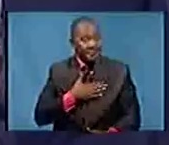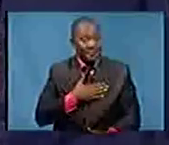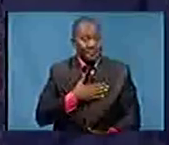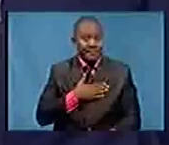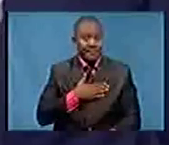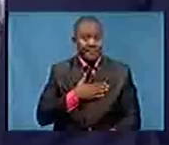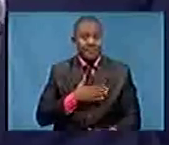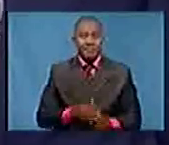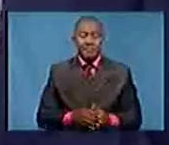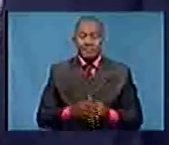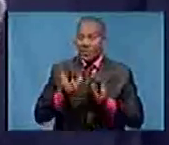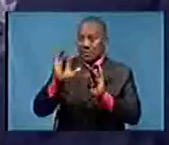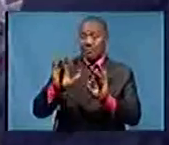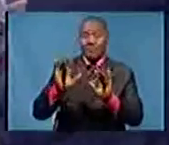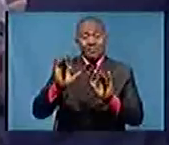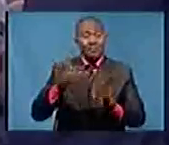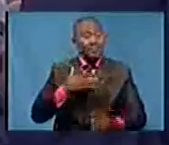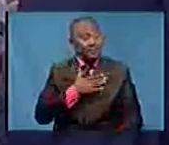Temper justice with mercy.